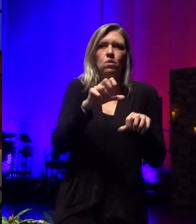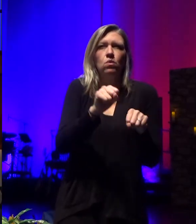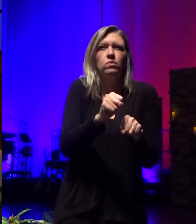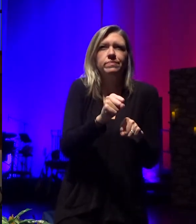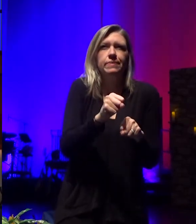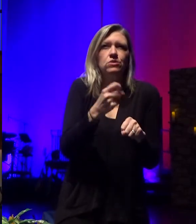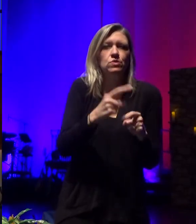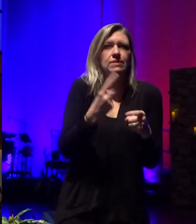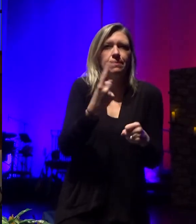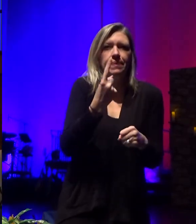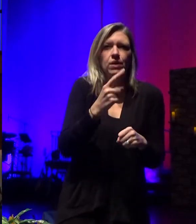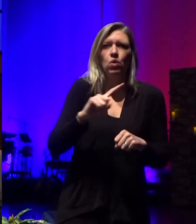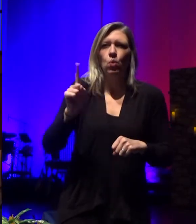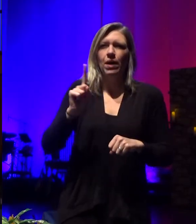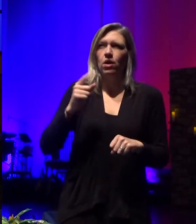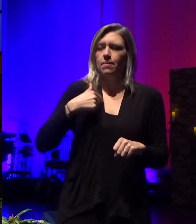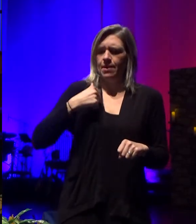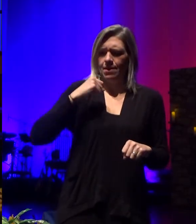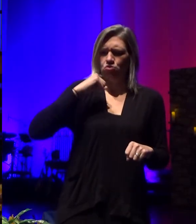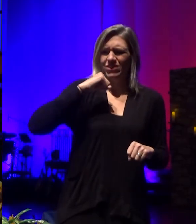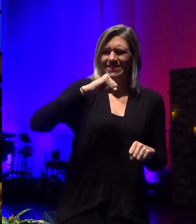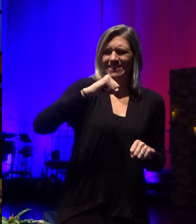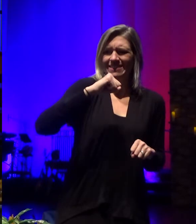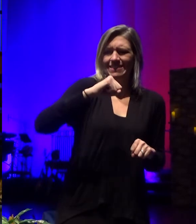I resisting